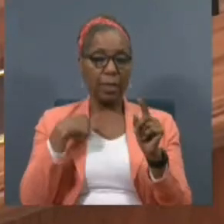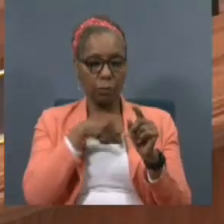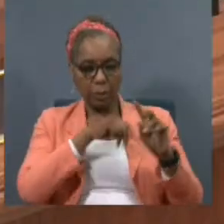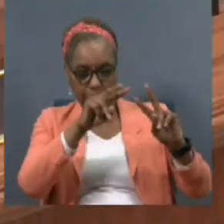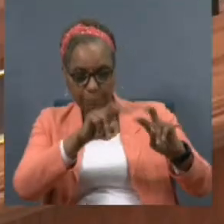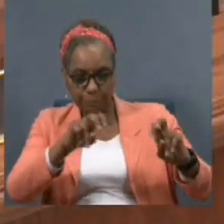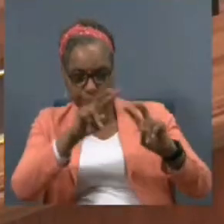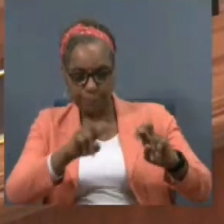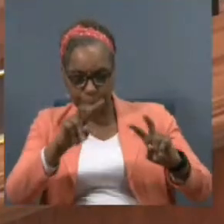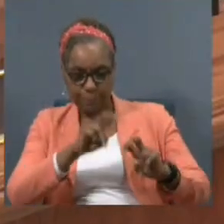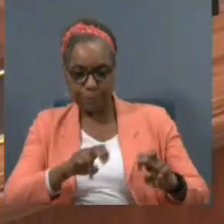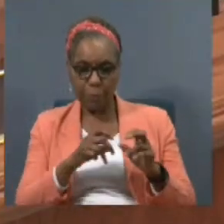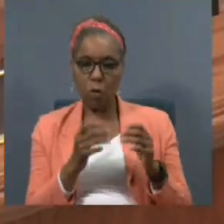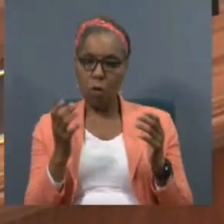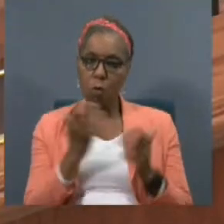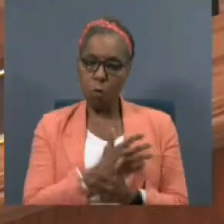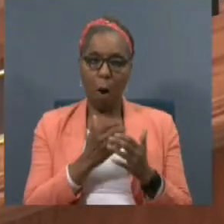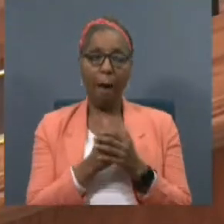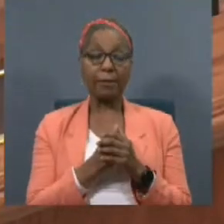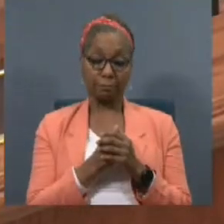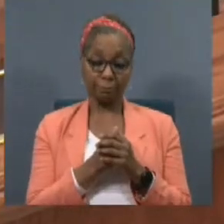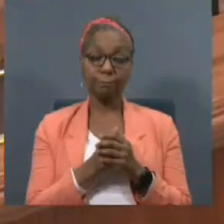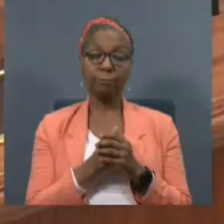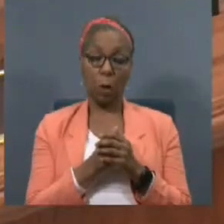this with a very